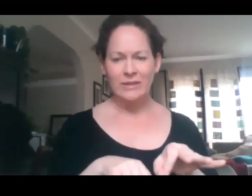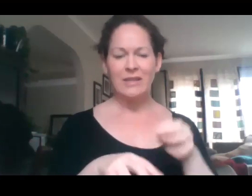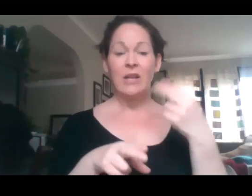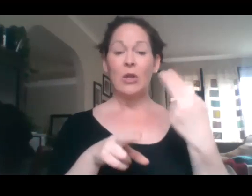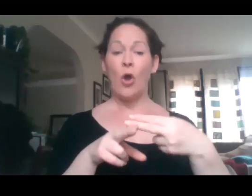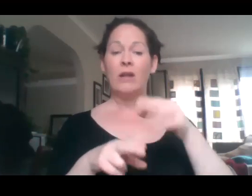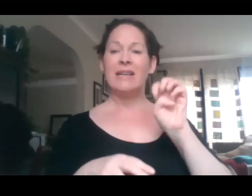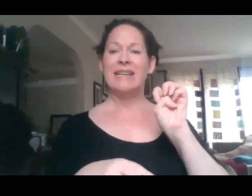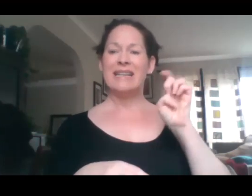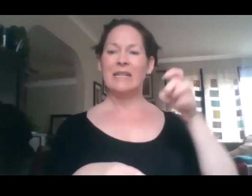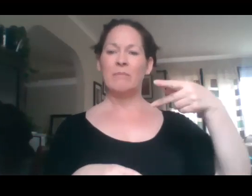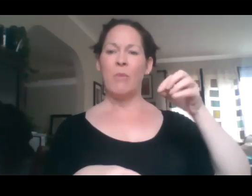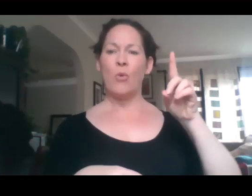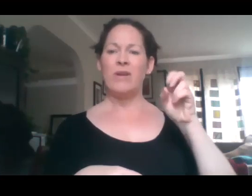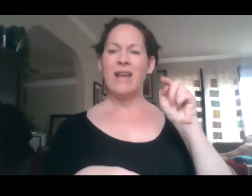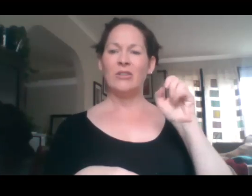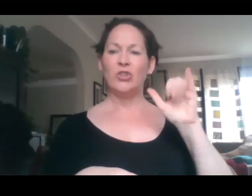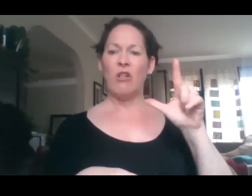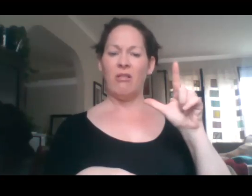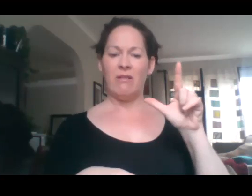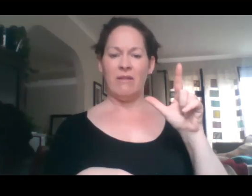And here's a cell.